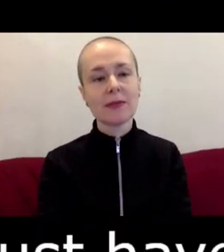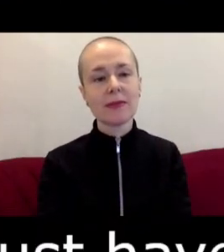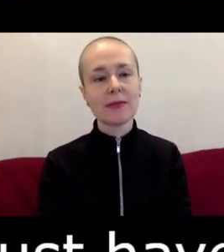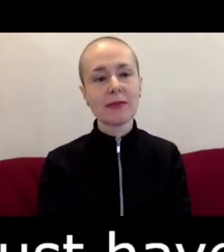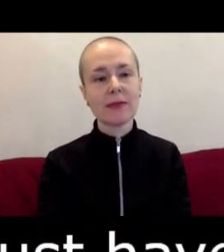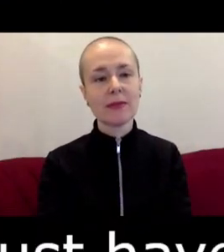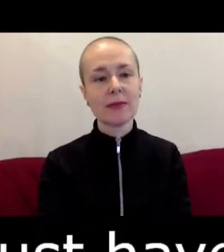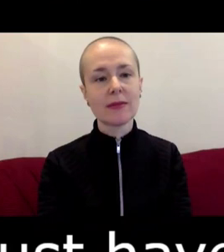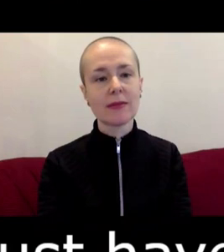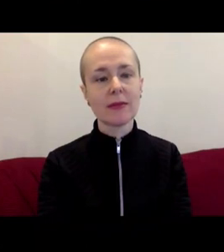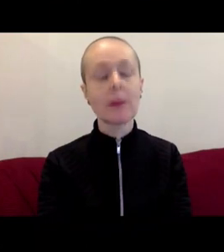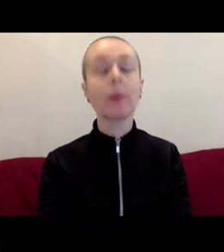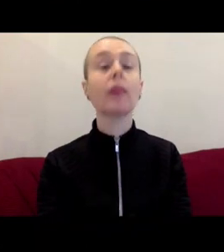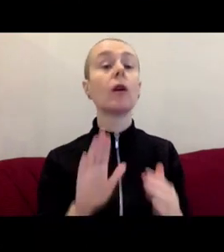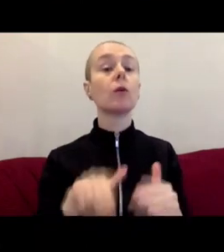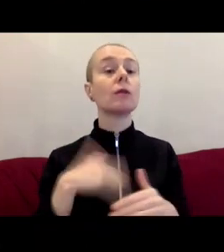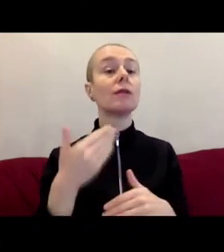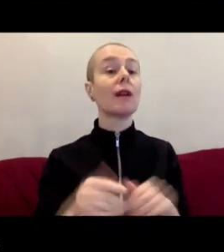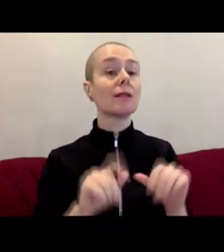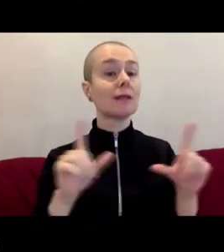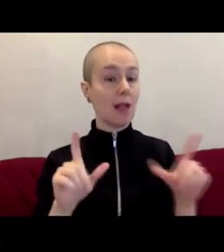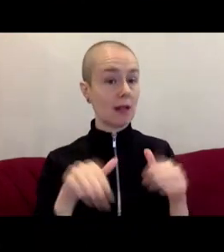Perfect. And then the next slide